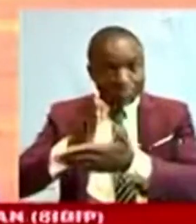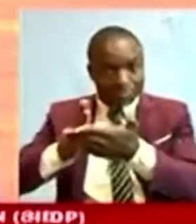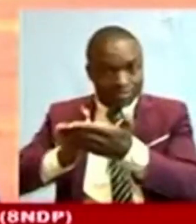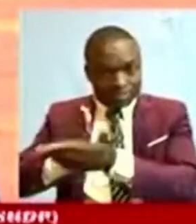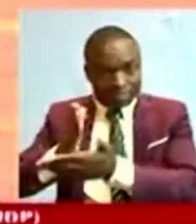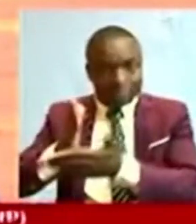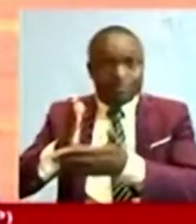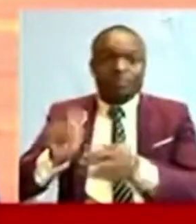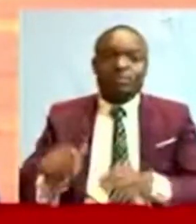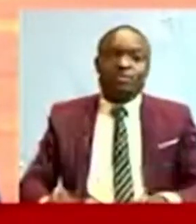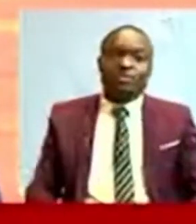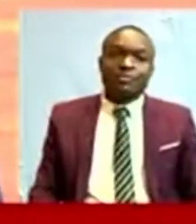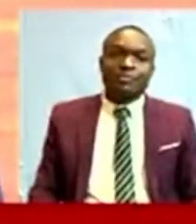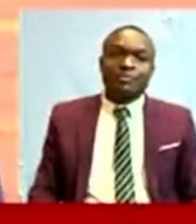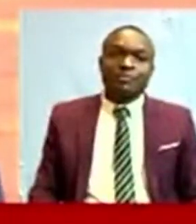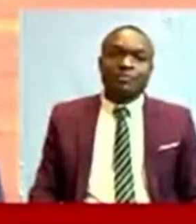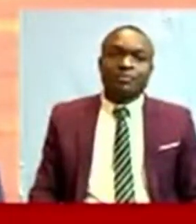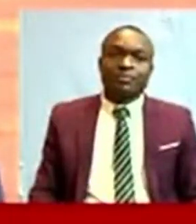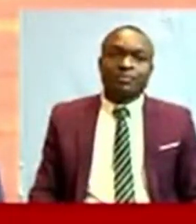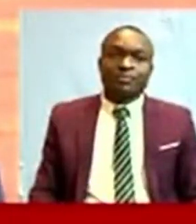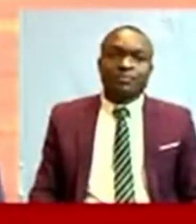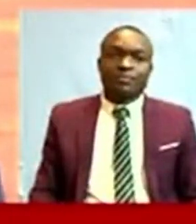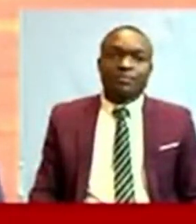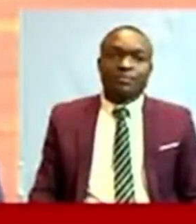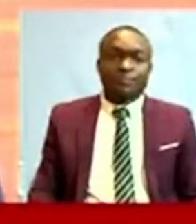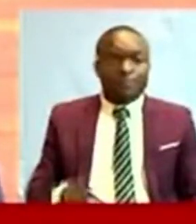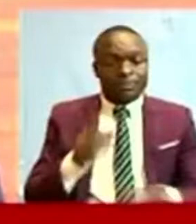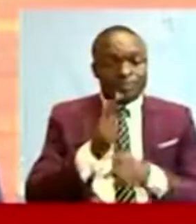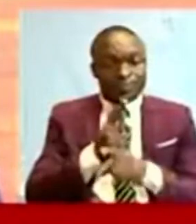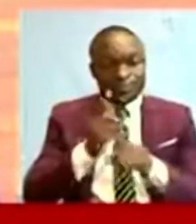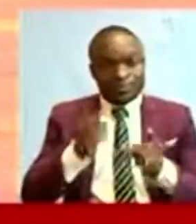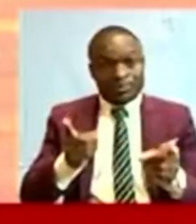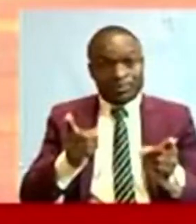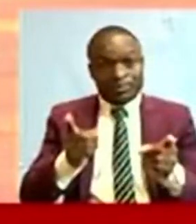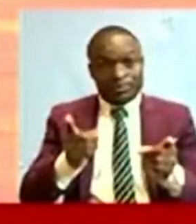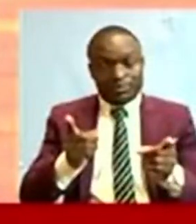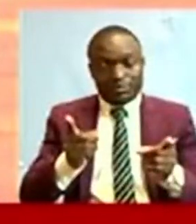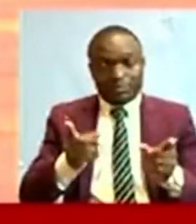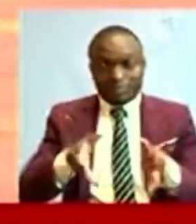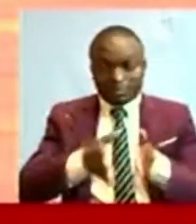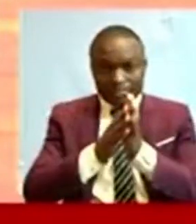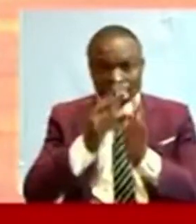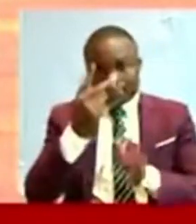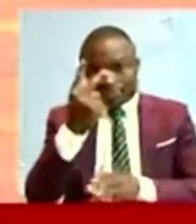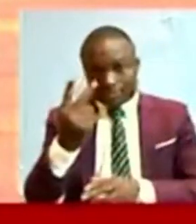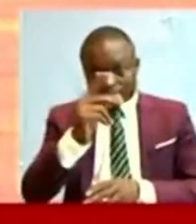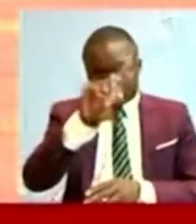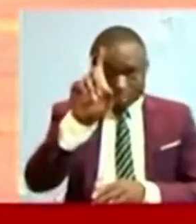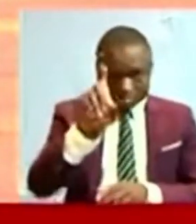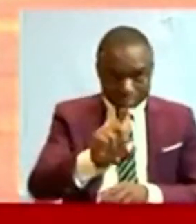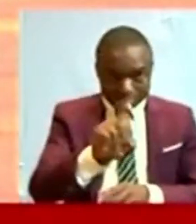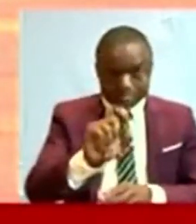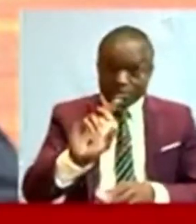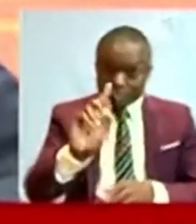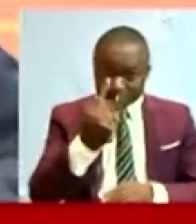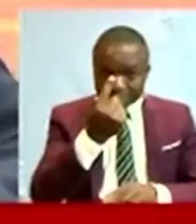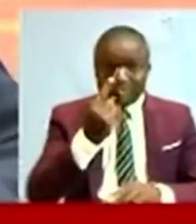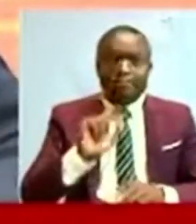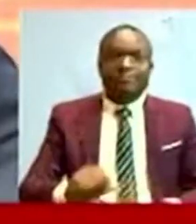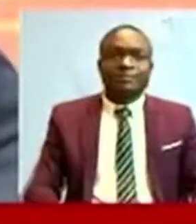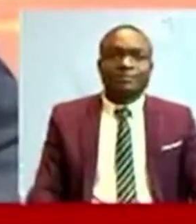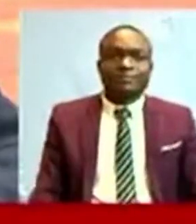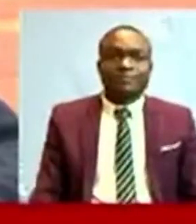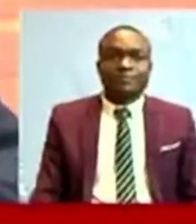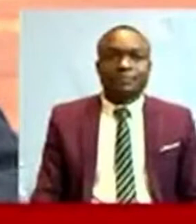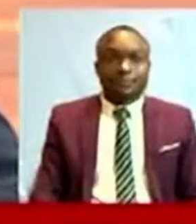and therefore I'll just restrict myself to 2 questions. First of all,